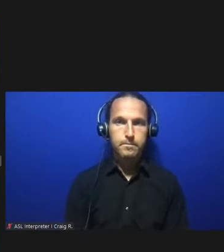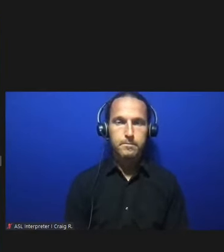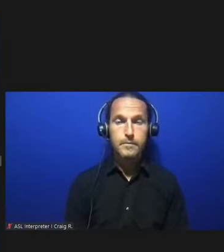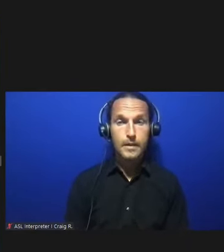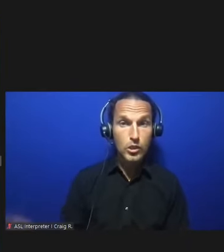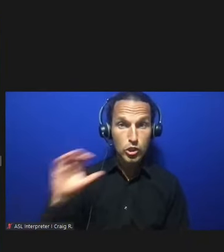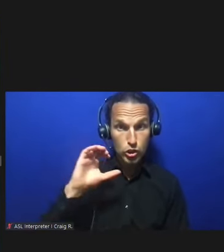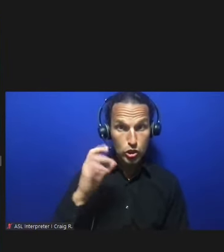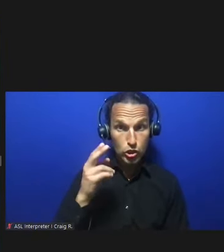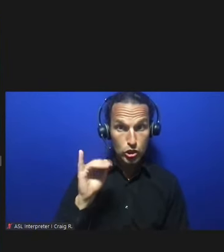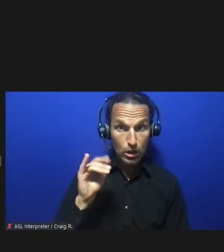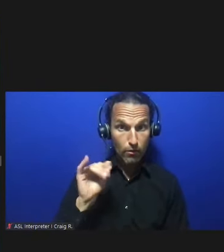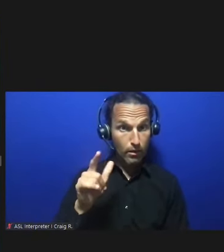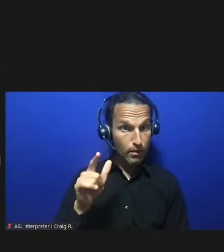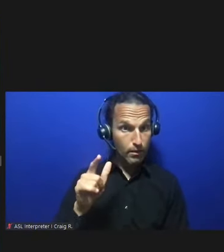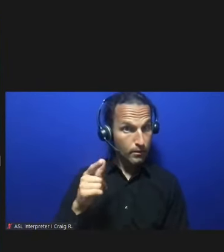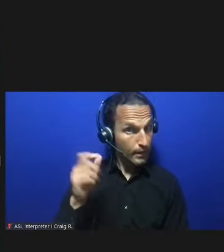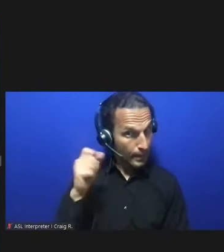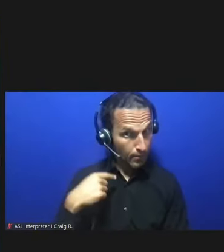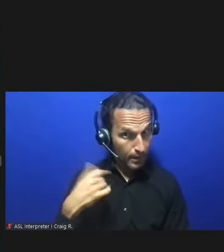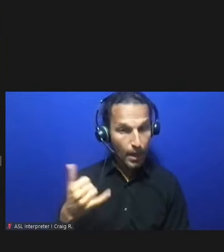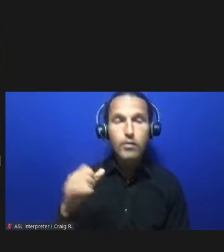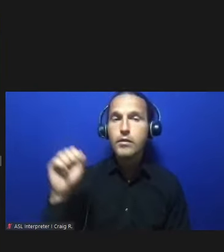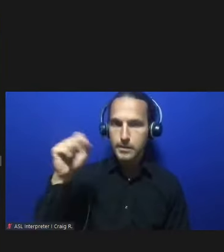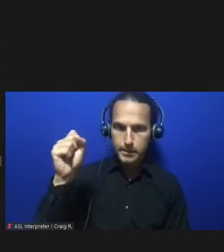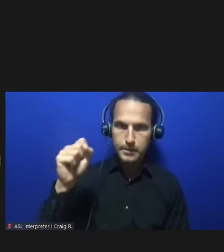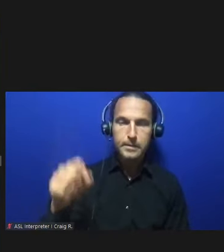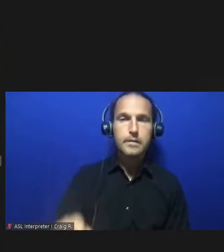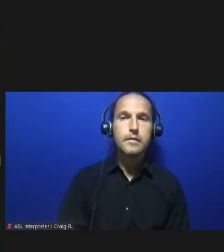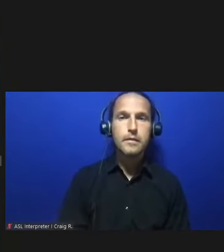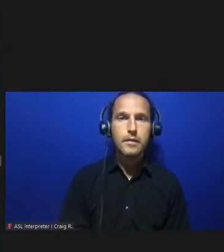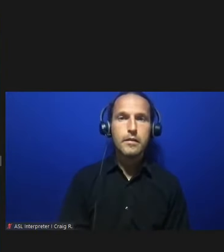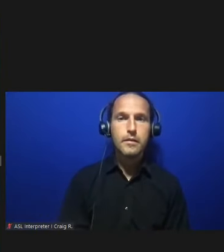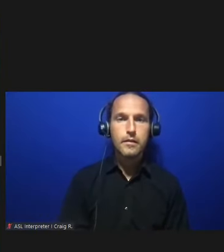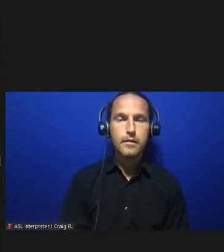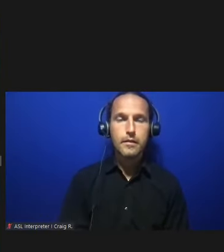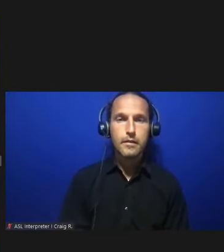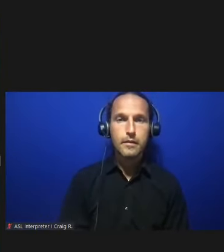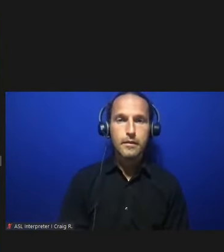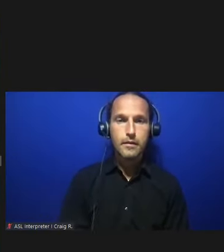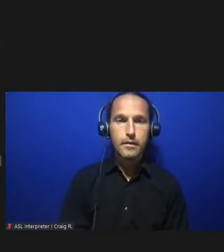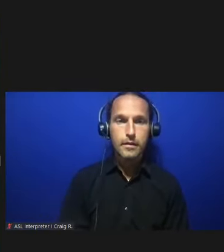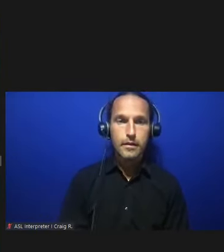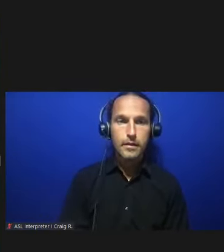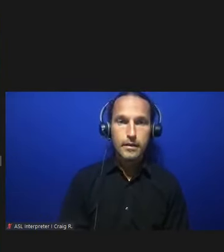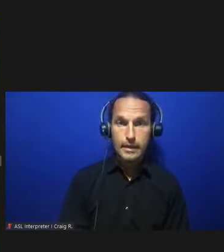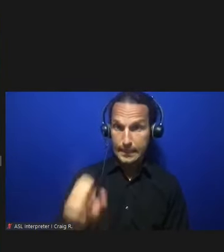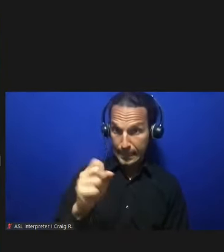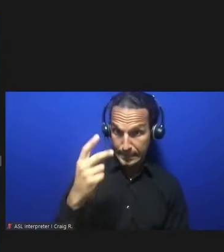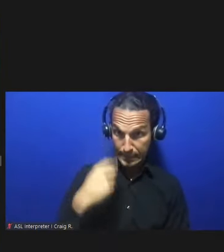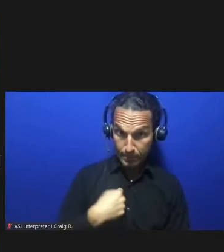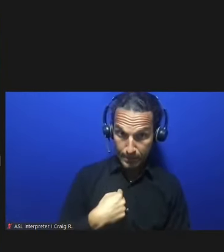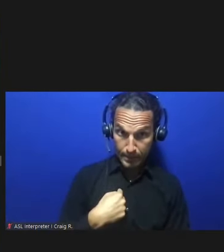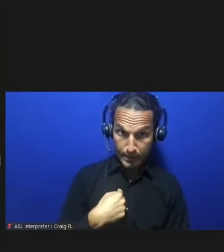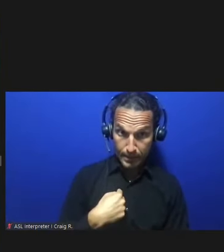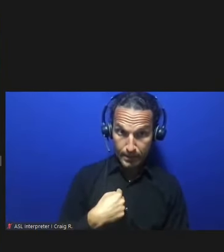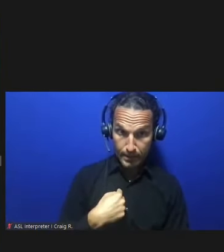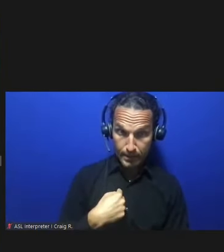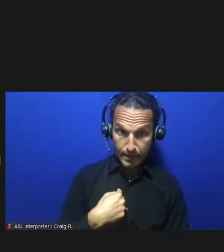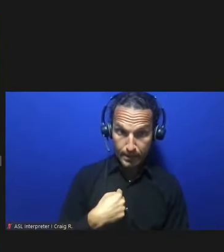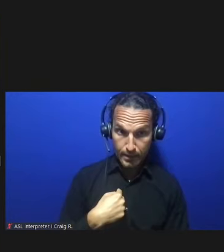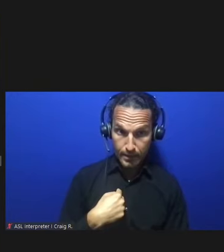Cheryl? Can you hear me now? We can. Yes. Can you see me?